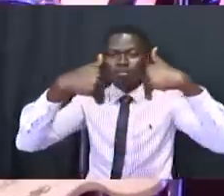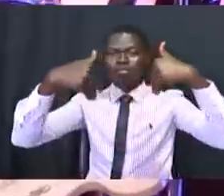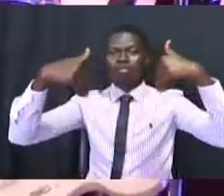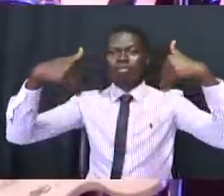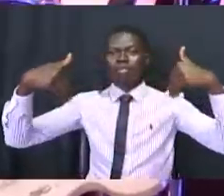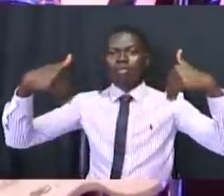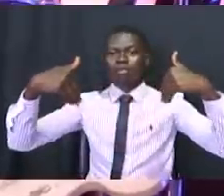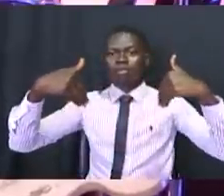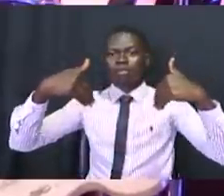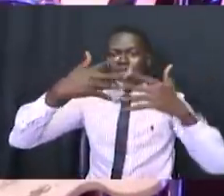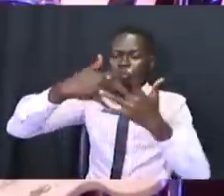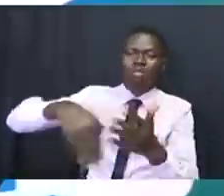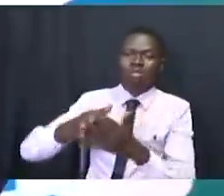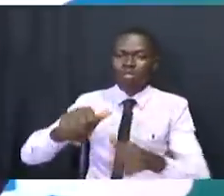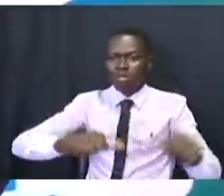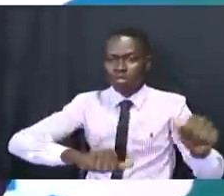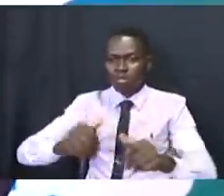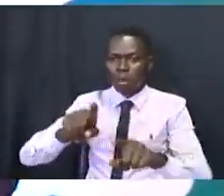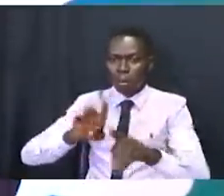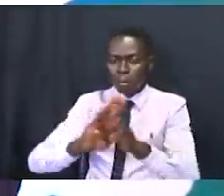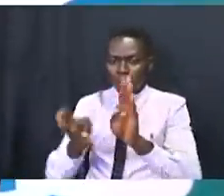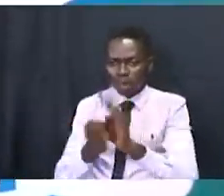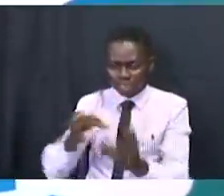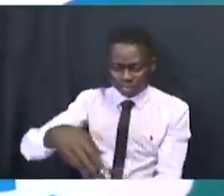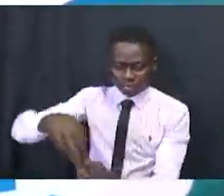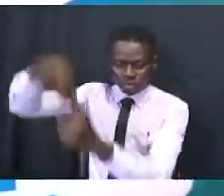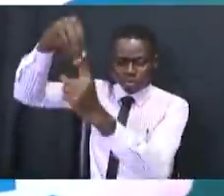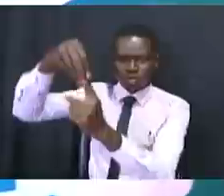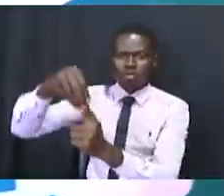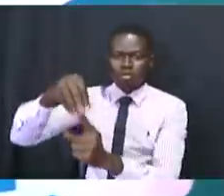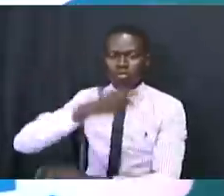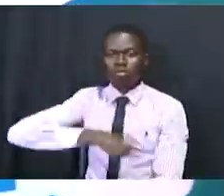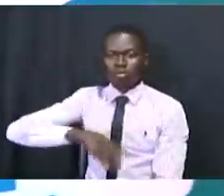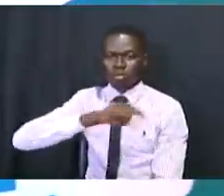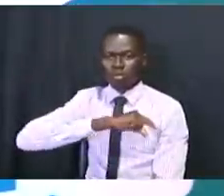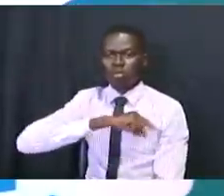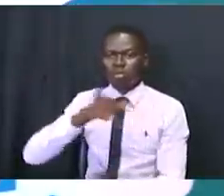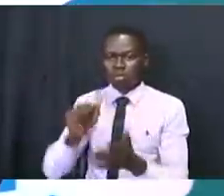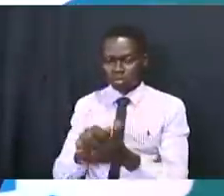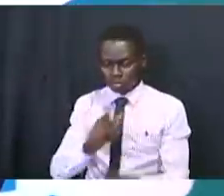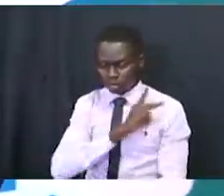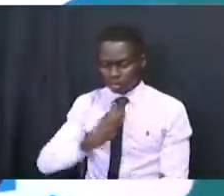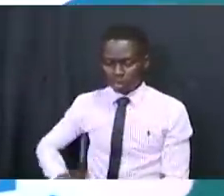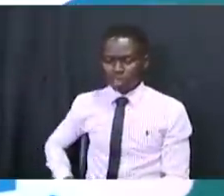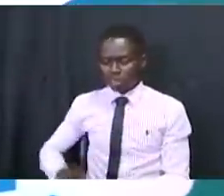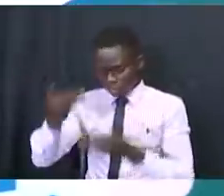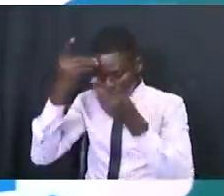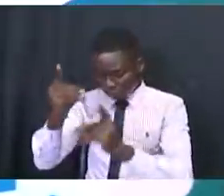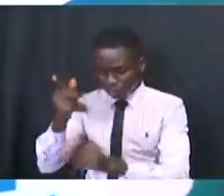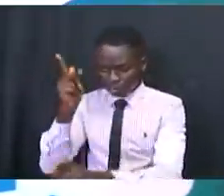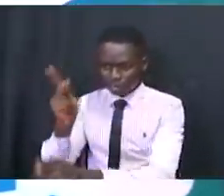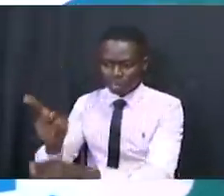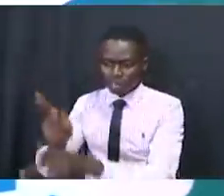the administrators that the satraps, by his exceptional qualities, that the king planned to set him over